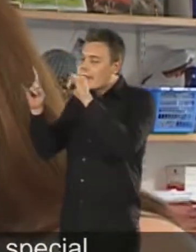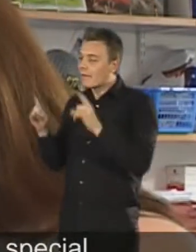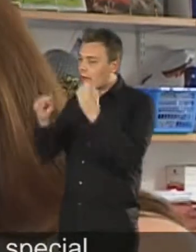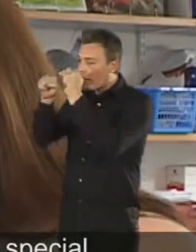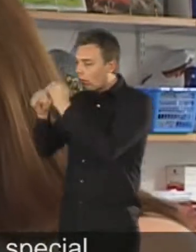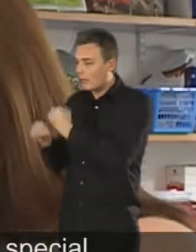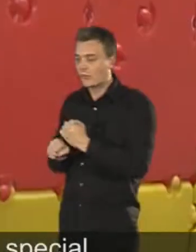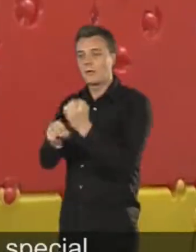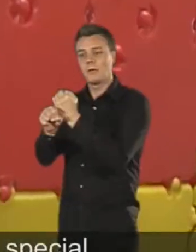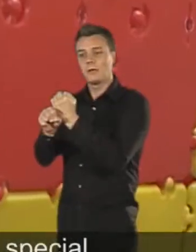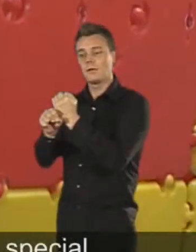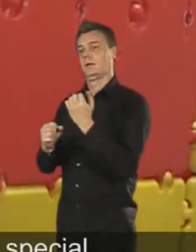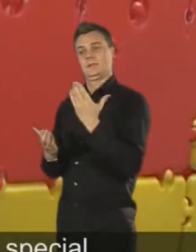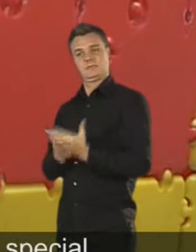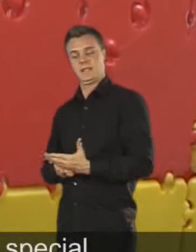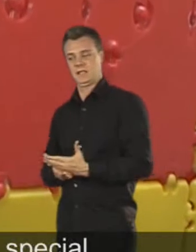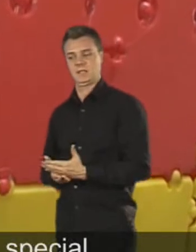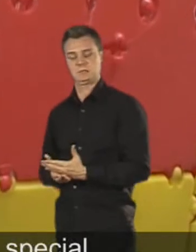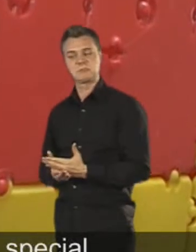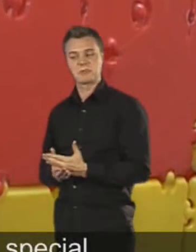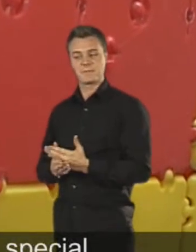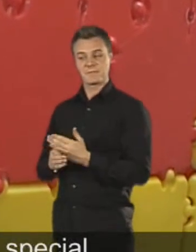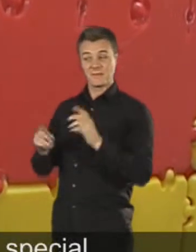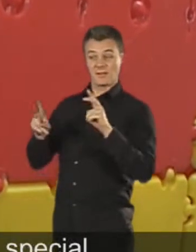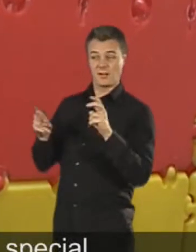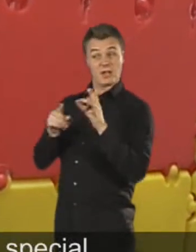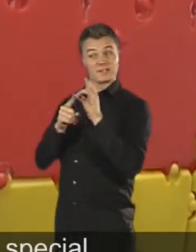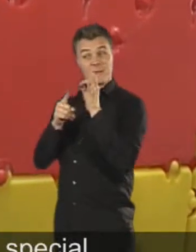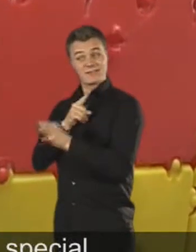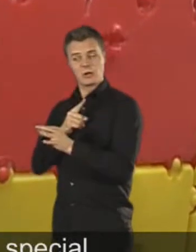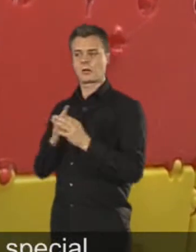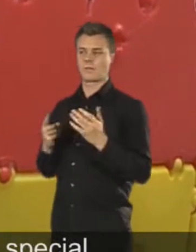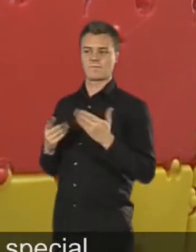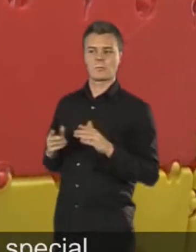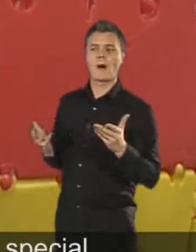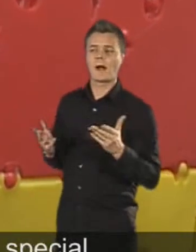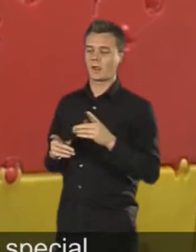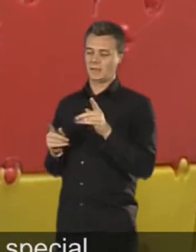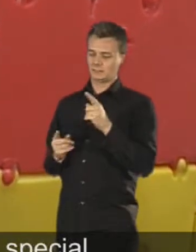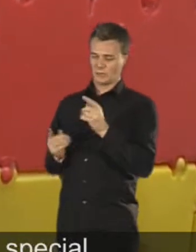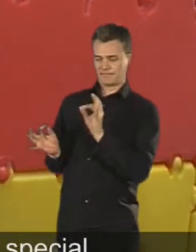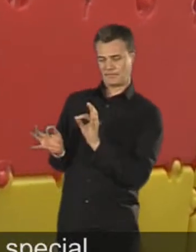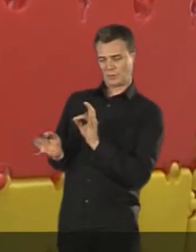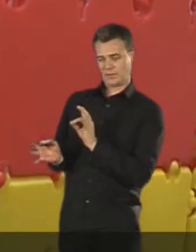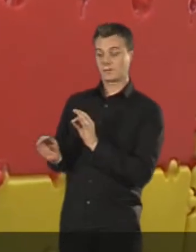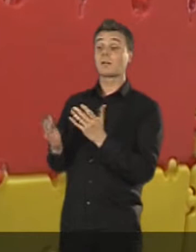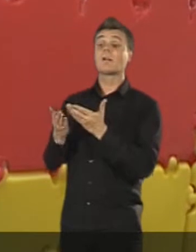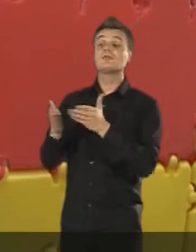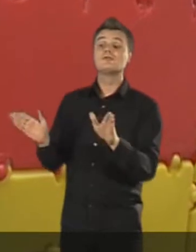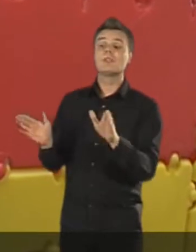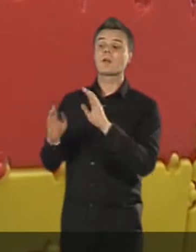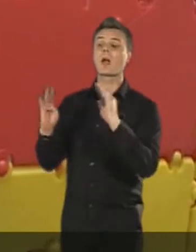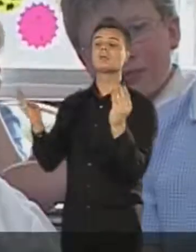dog, as it were. So really, the special bit comes from just a little tweak of general